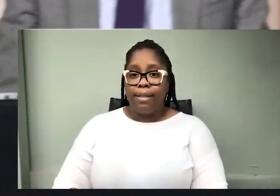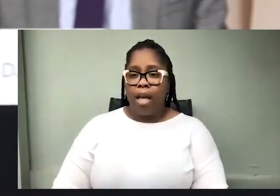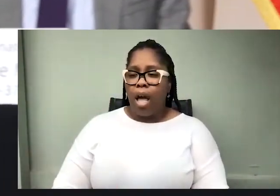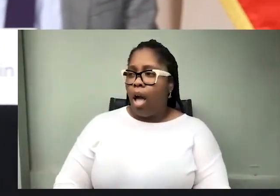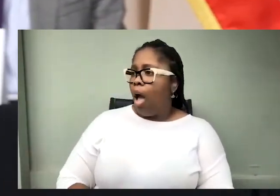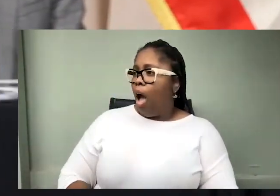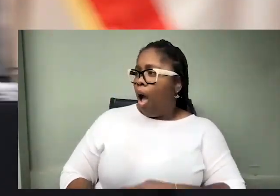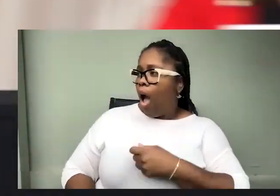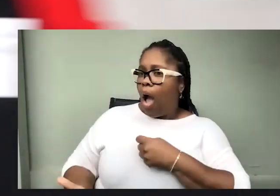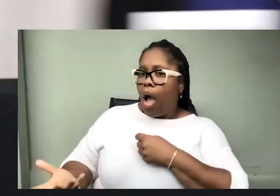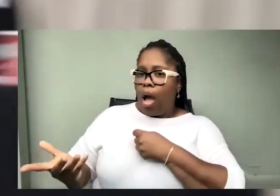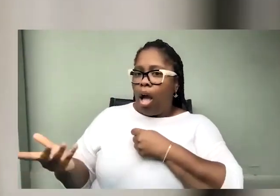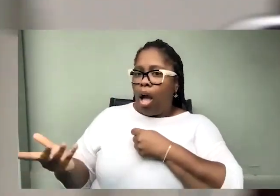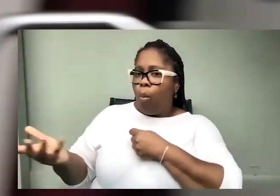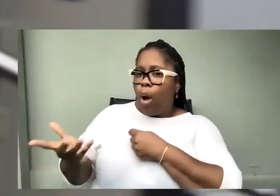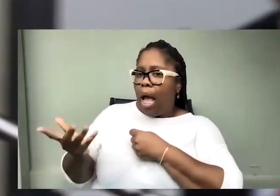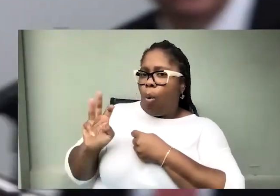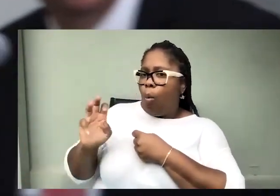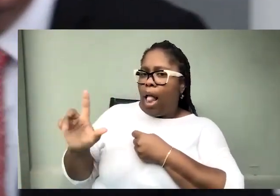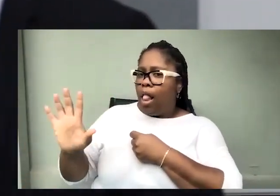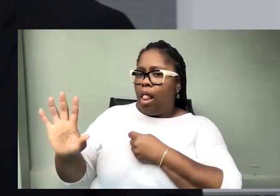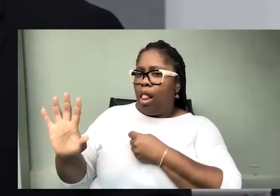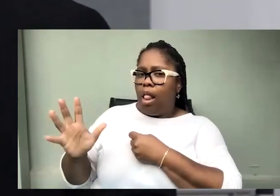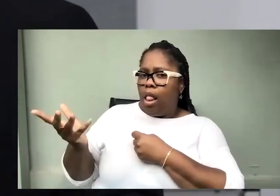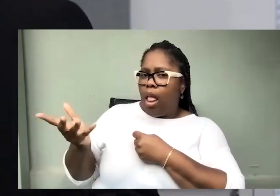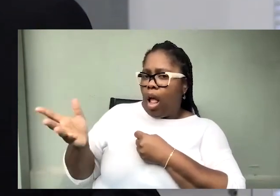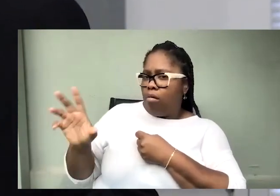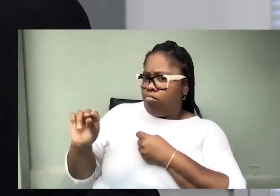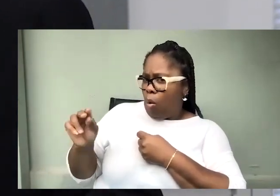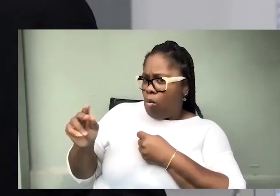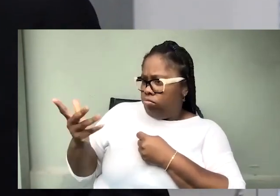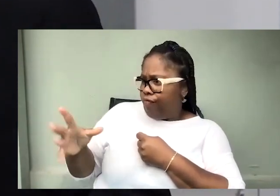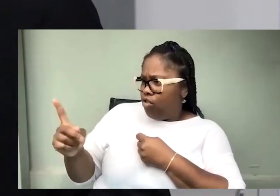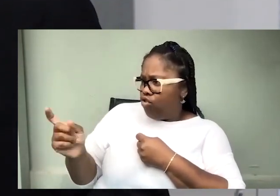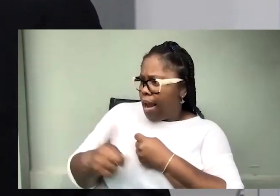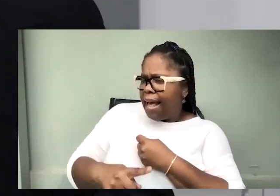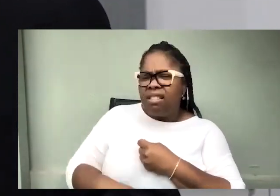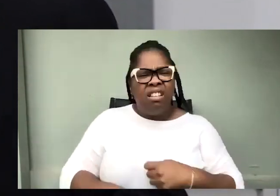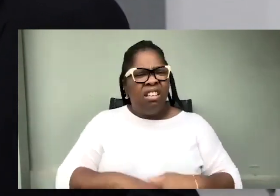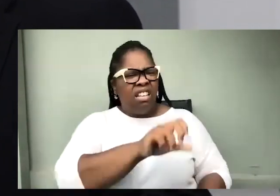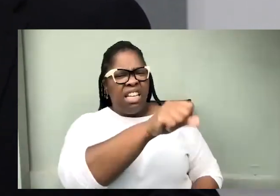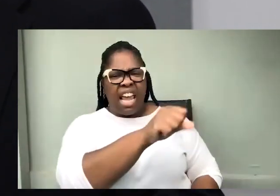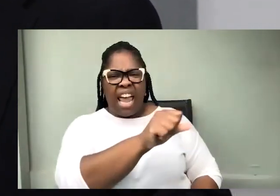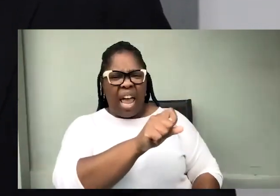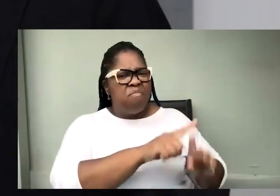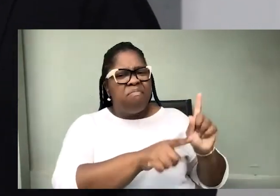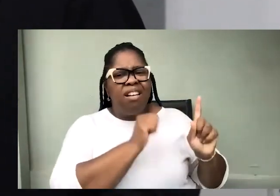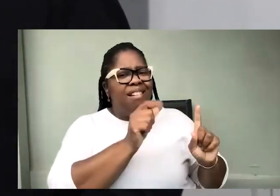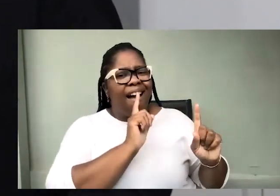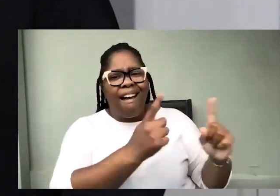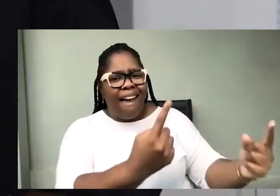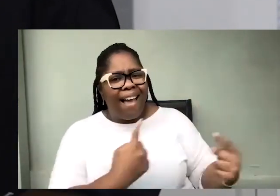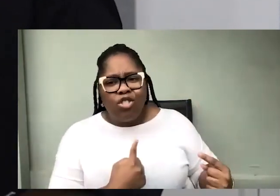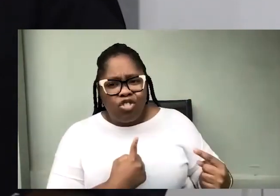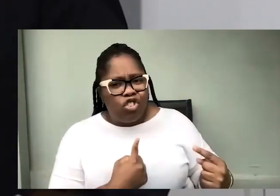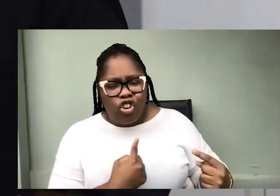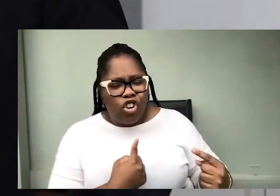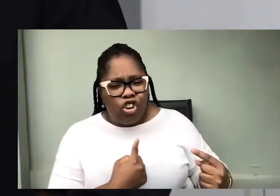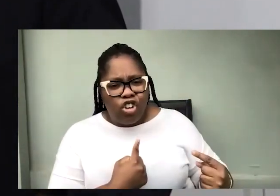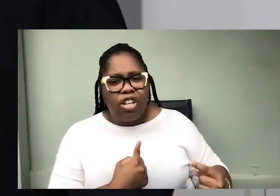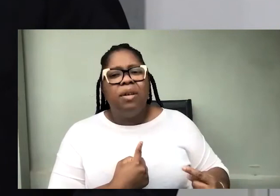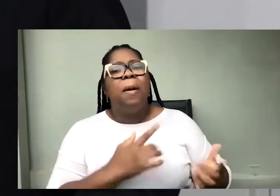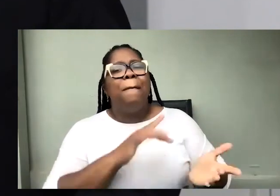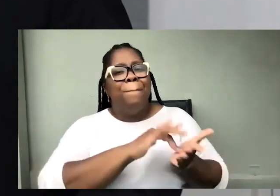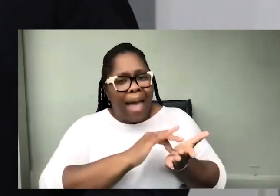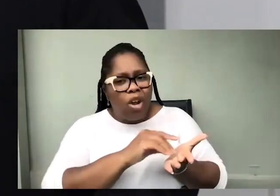Well, this is the, sir, your question was asked. Yeah, but it wasn't answered. My medical records are